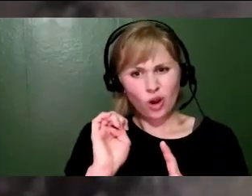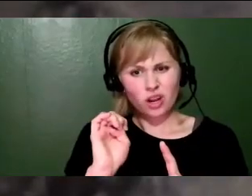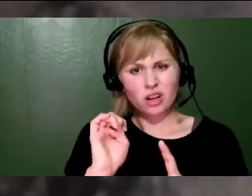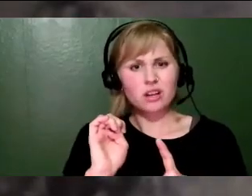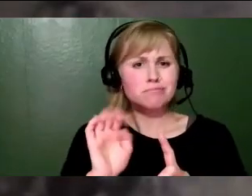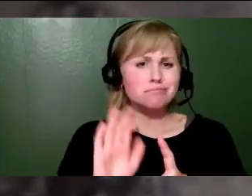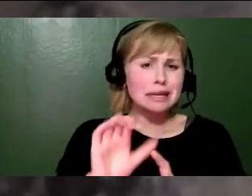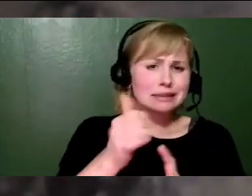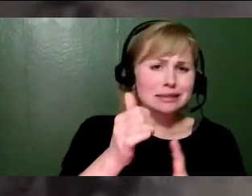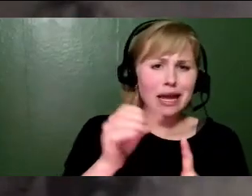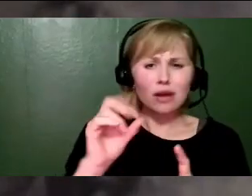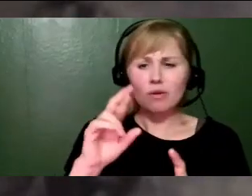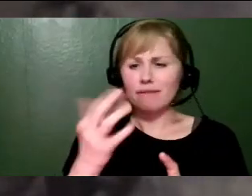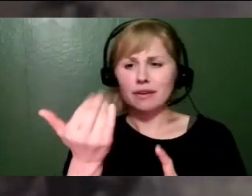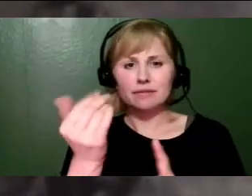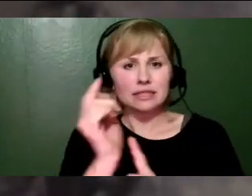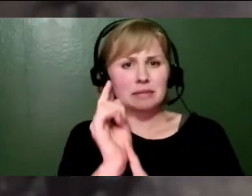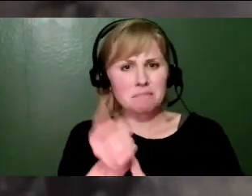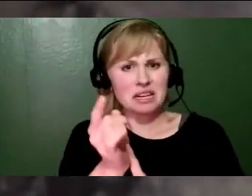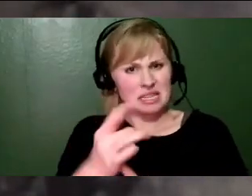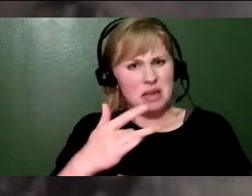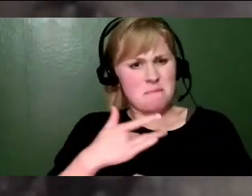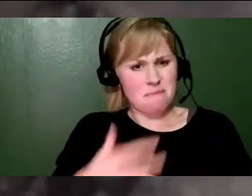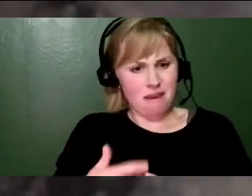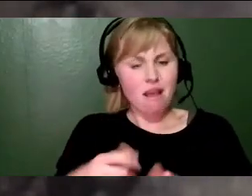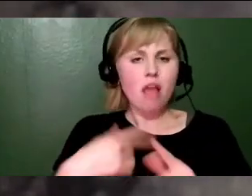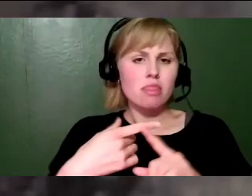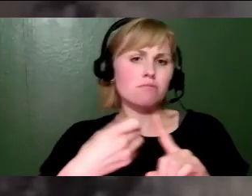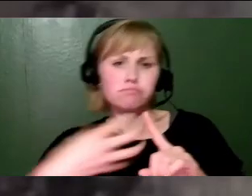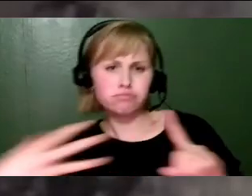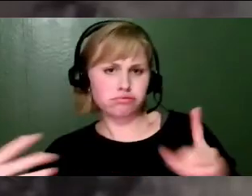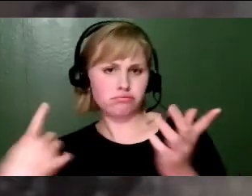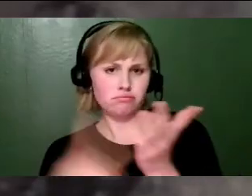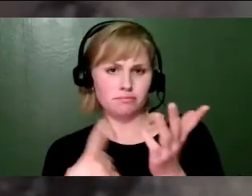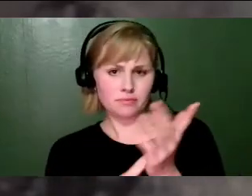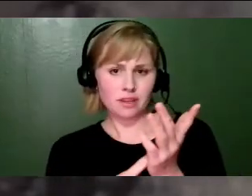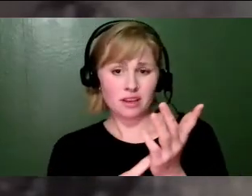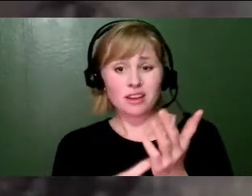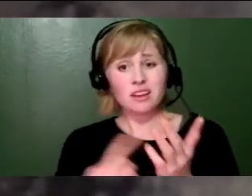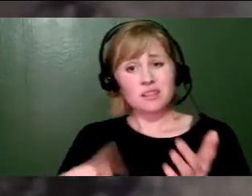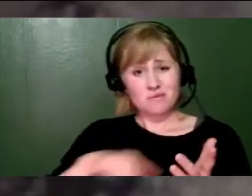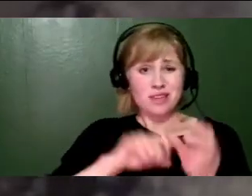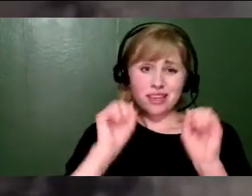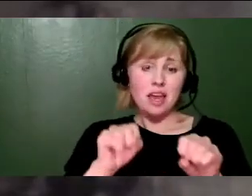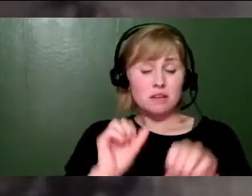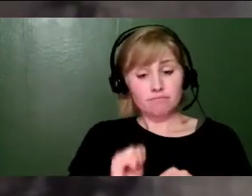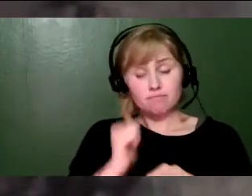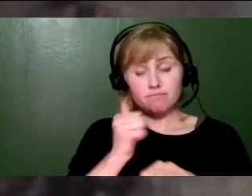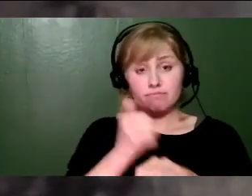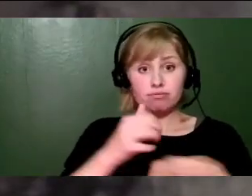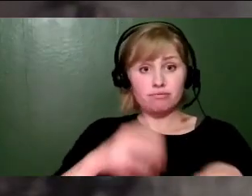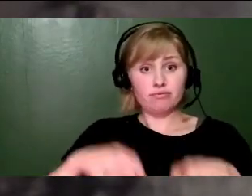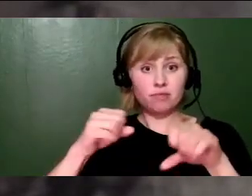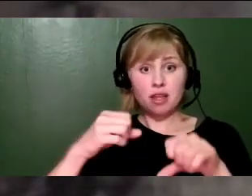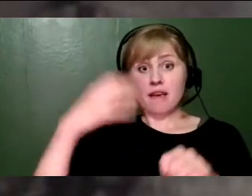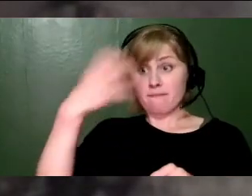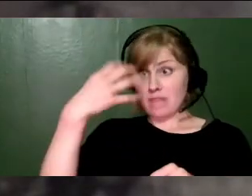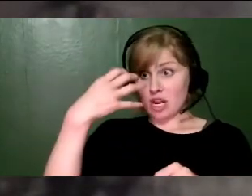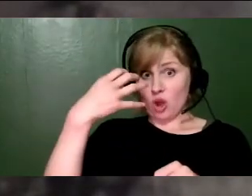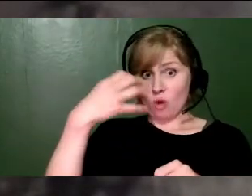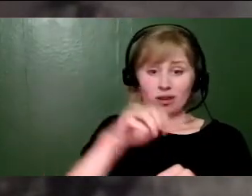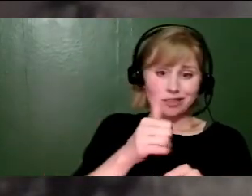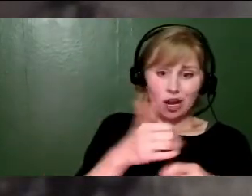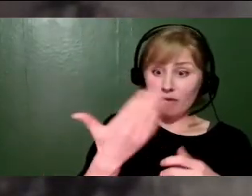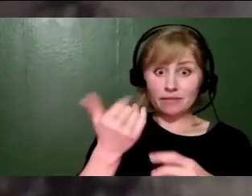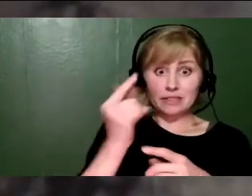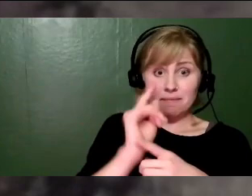video, post it, and use the classroom, right? I definitely don't think any of us have learned that we don't need to be in the classroom anymore. I think that if anything, we're